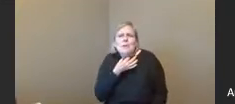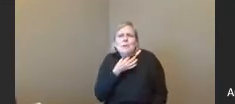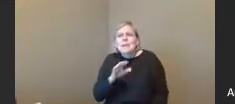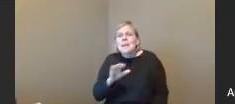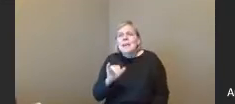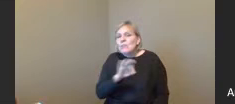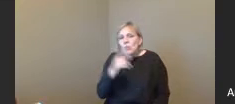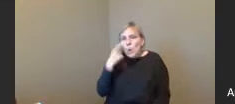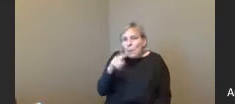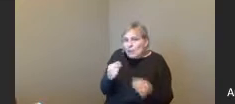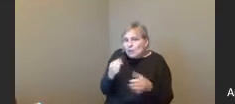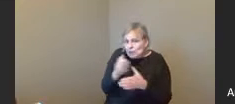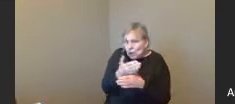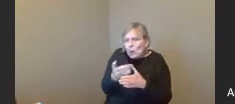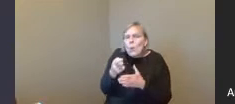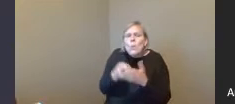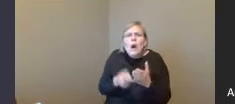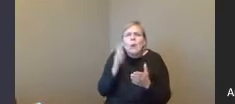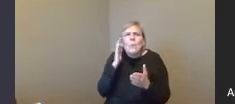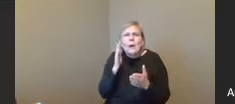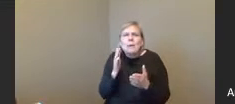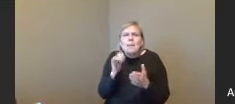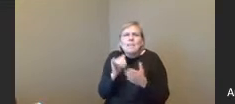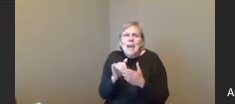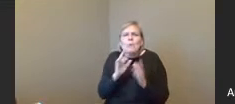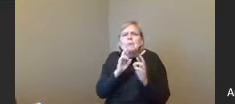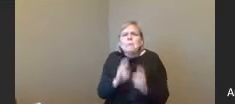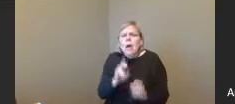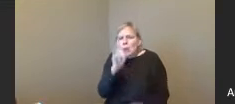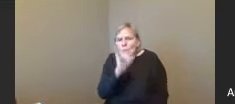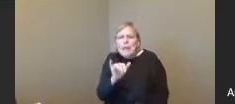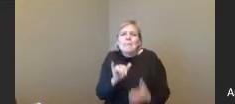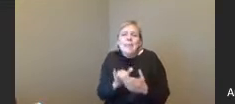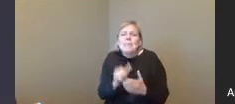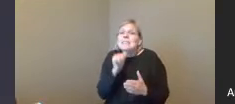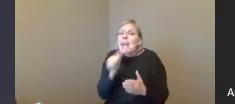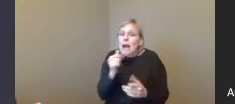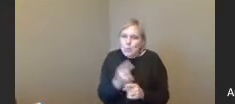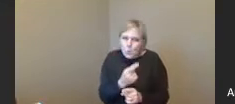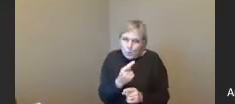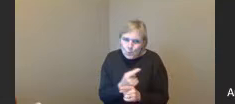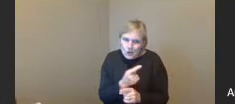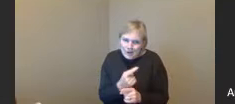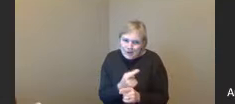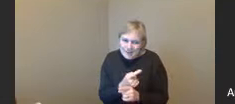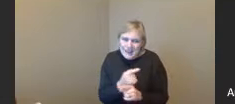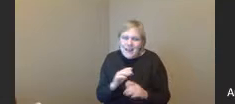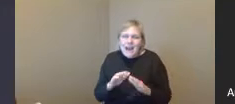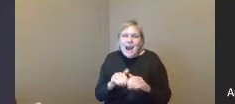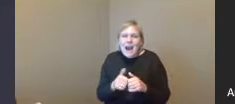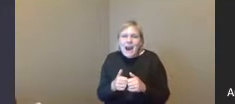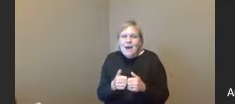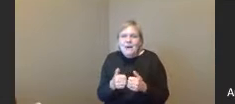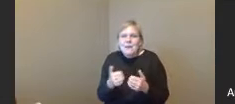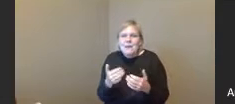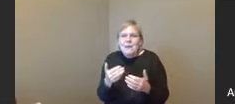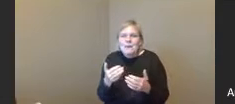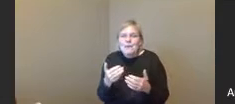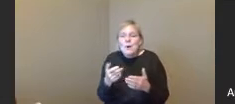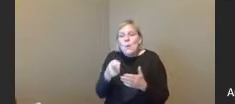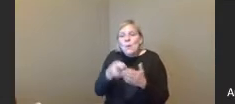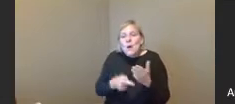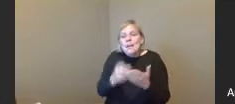you don't mind sharing, what would that response be that's not the appropriate one, and how,